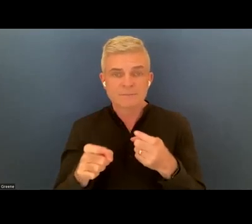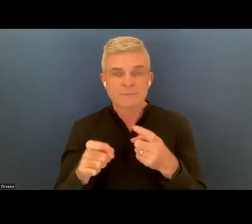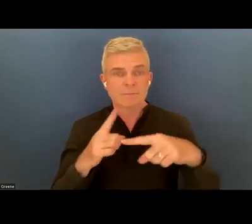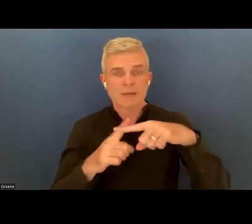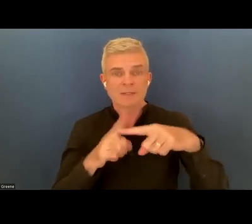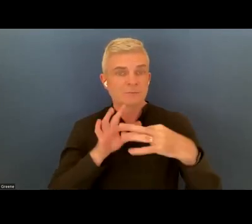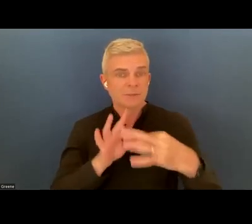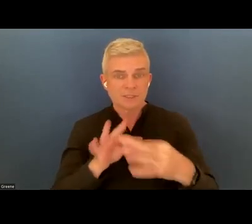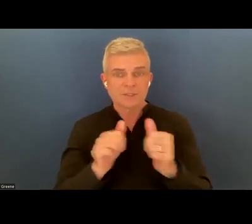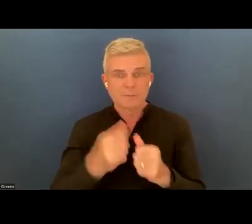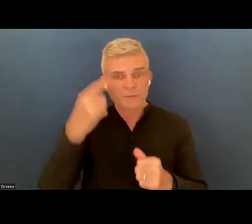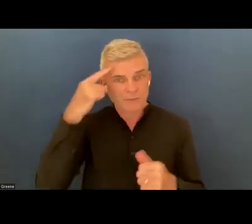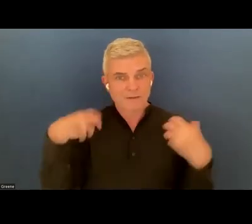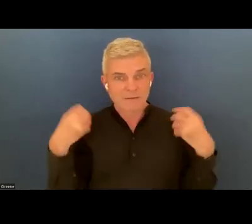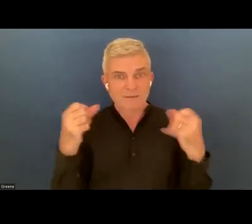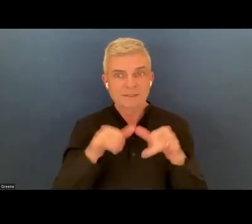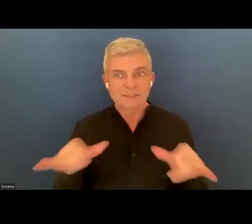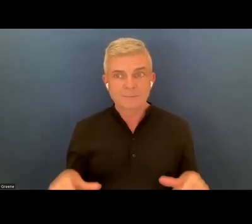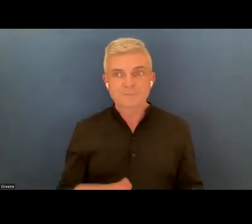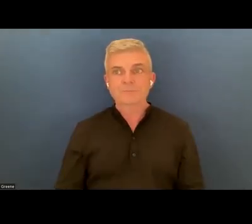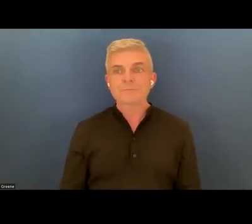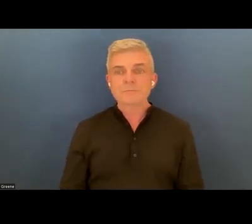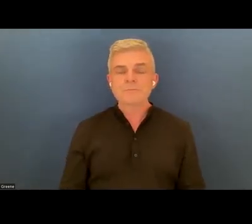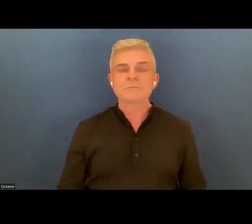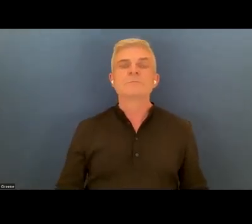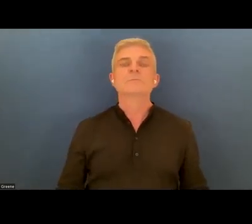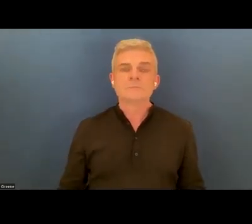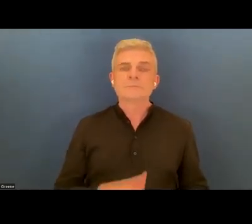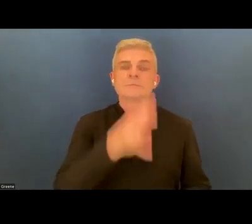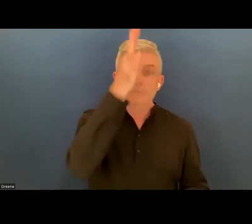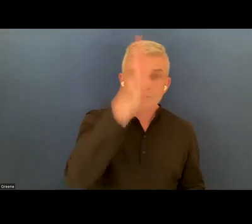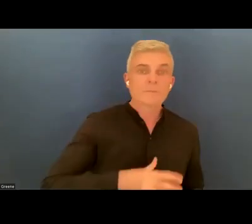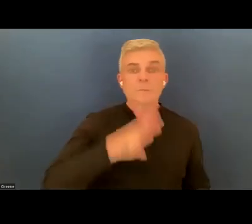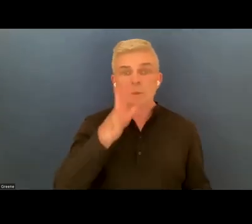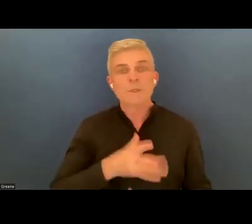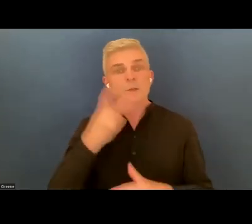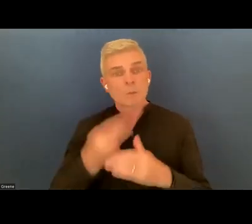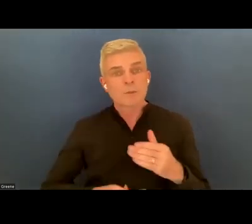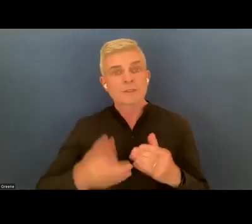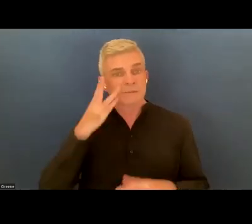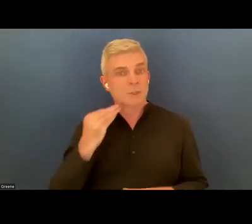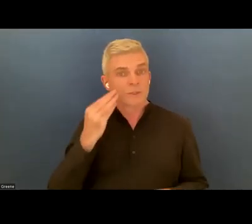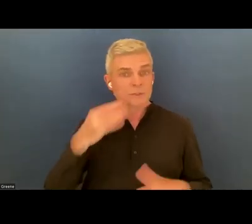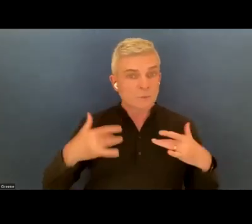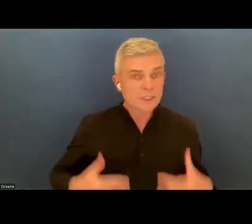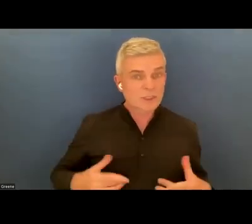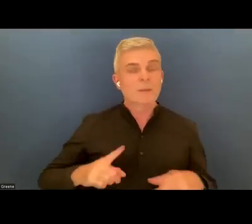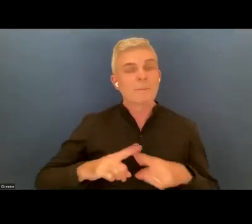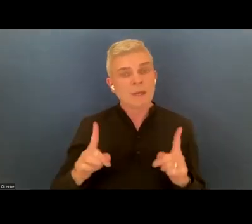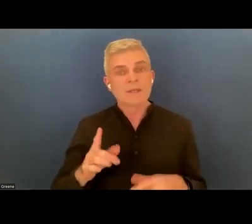system. While men and women both experience depression, women are in fact diagnosed with depression at a much higher rate than